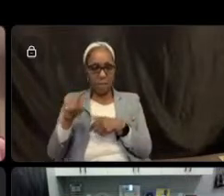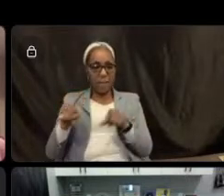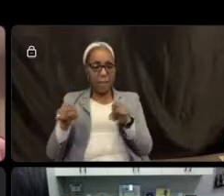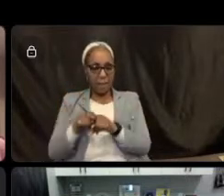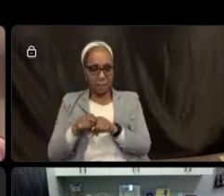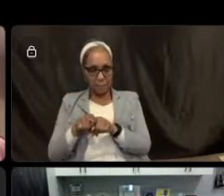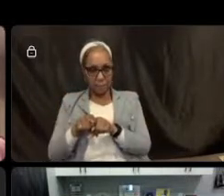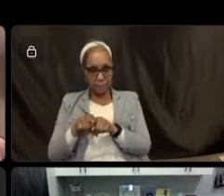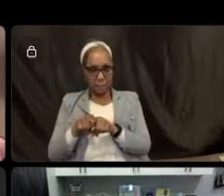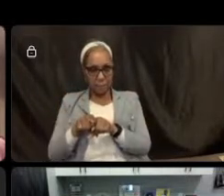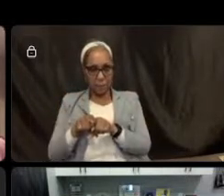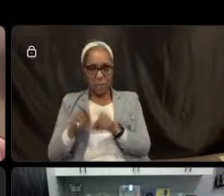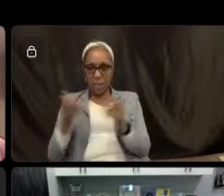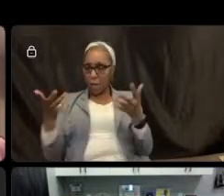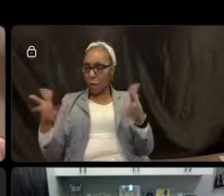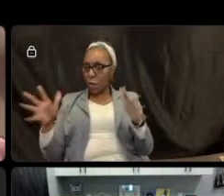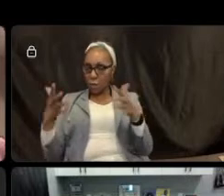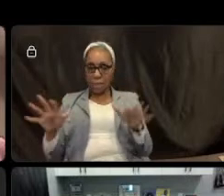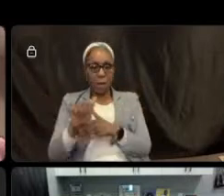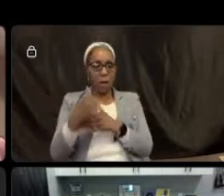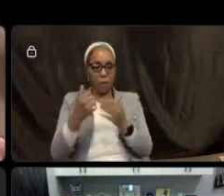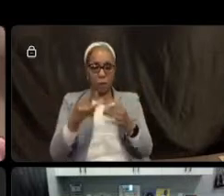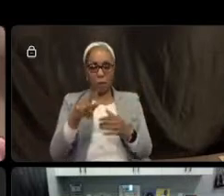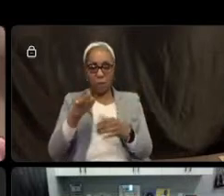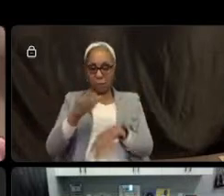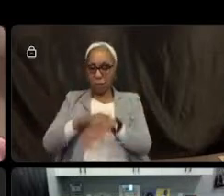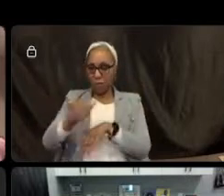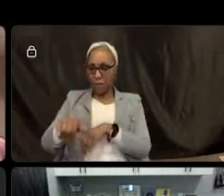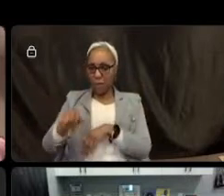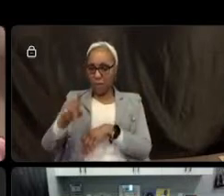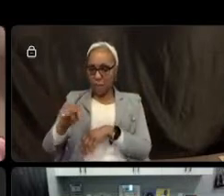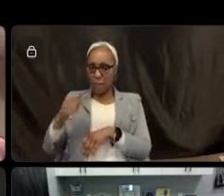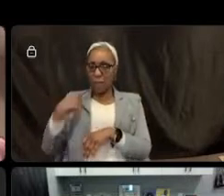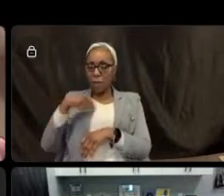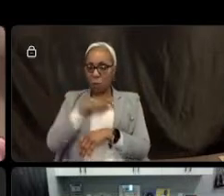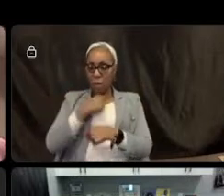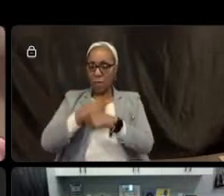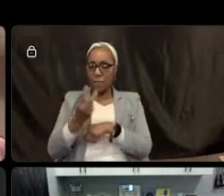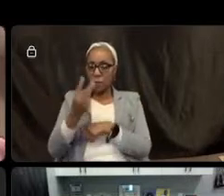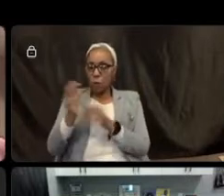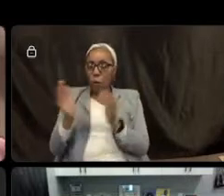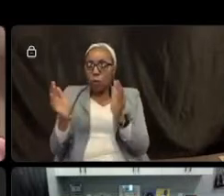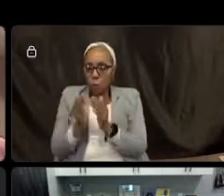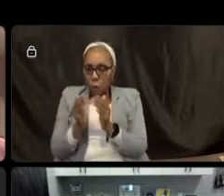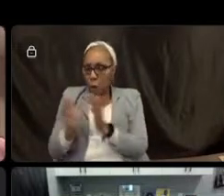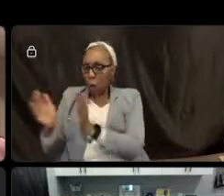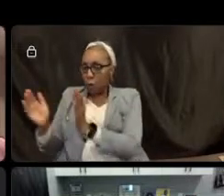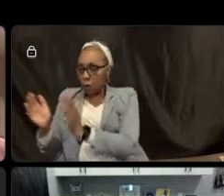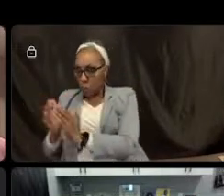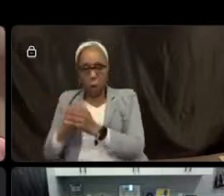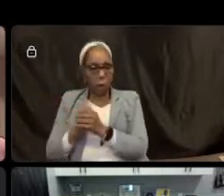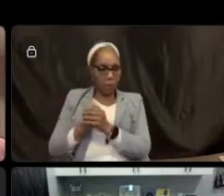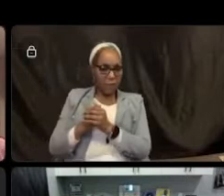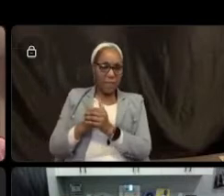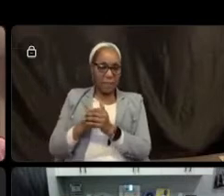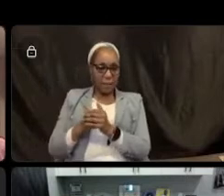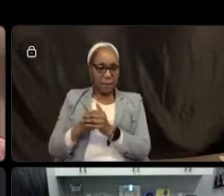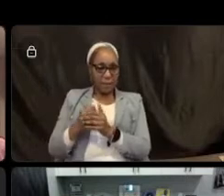as already other lots exist on this block. We just want to make 2 smaller lots. So the 2 new